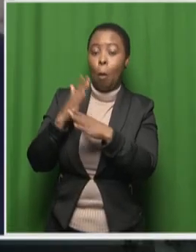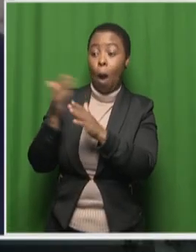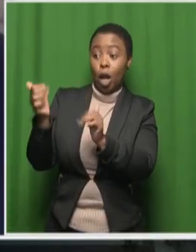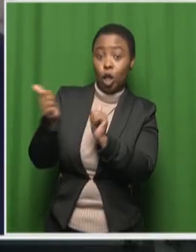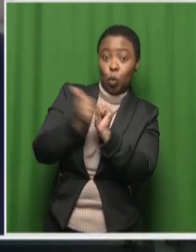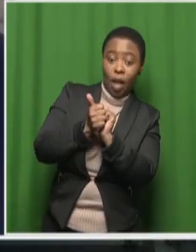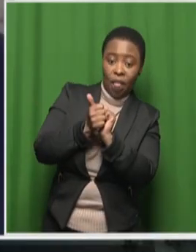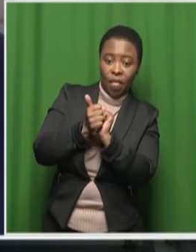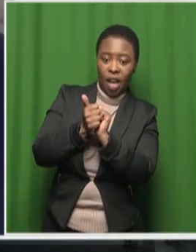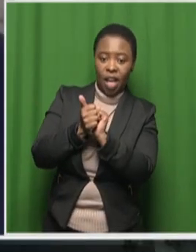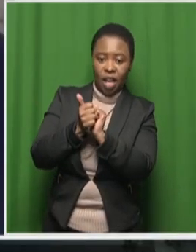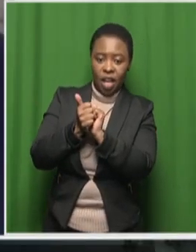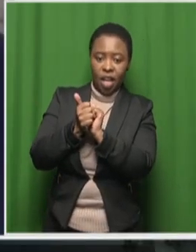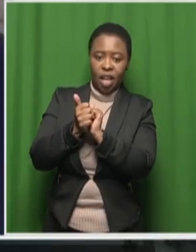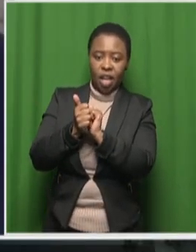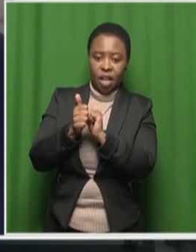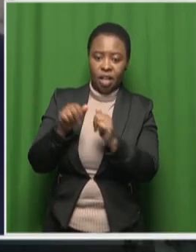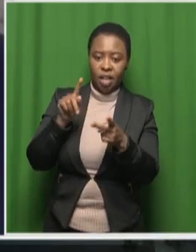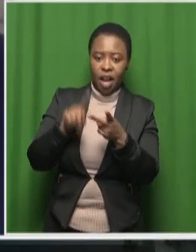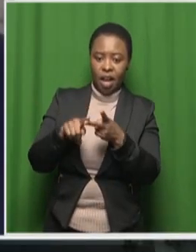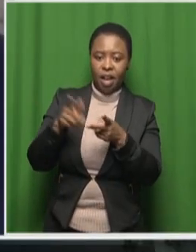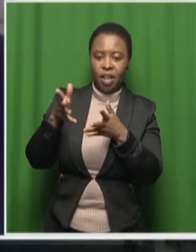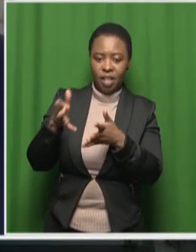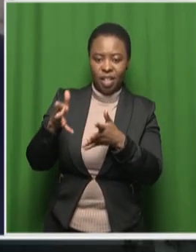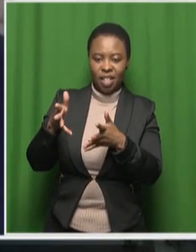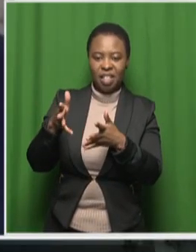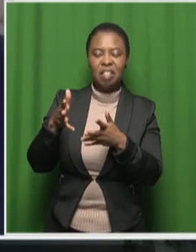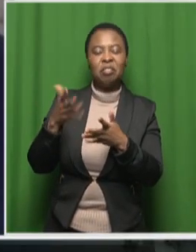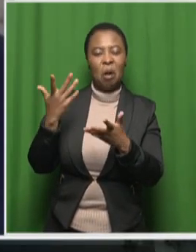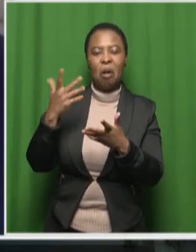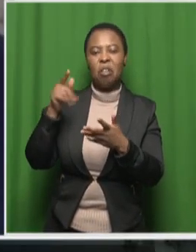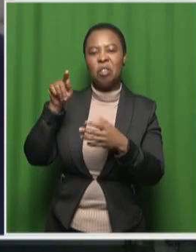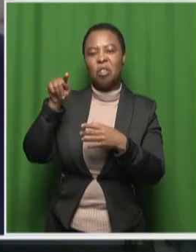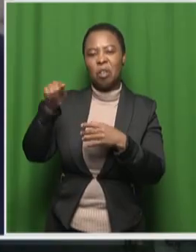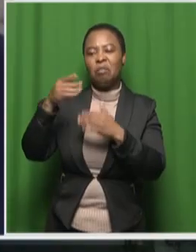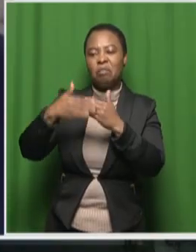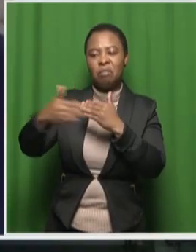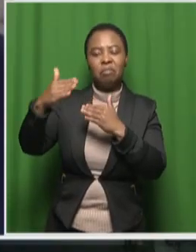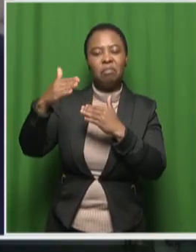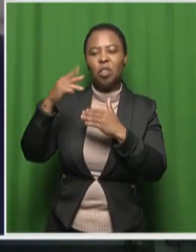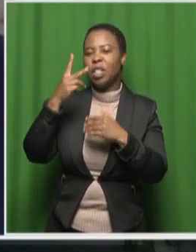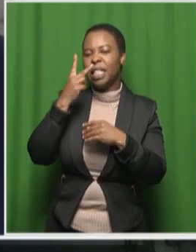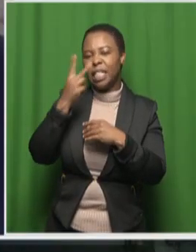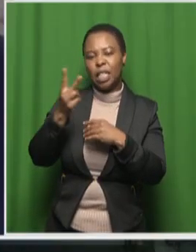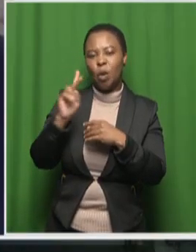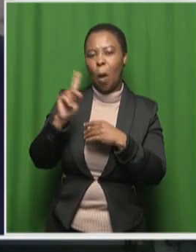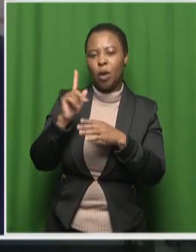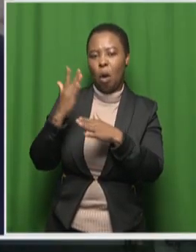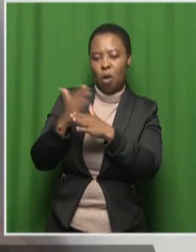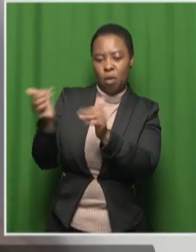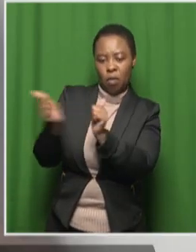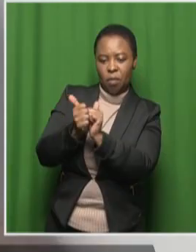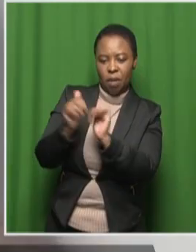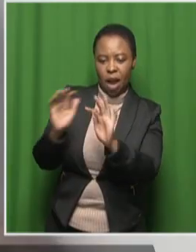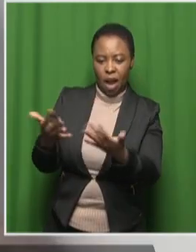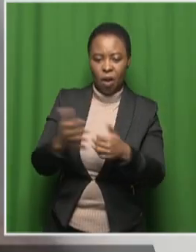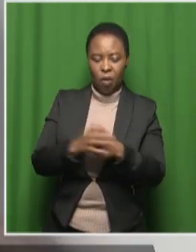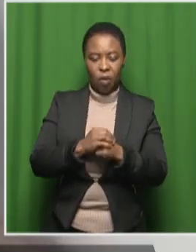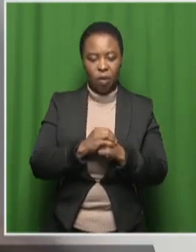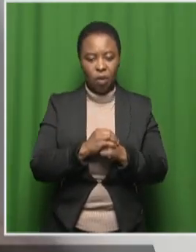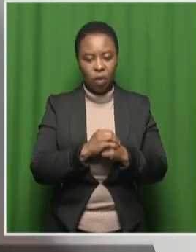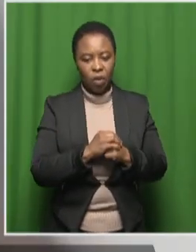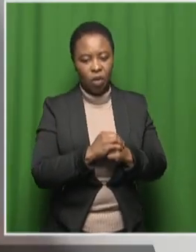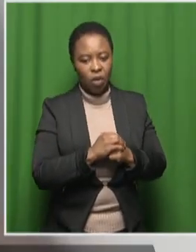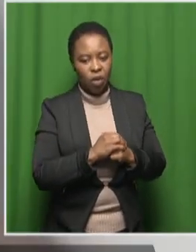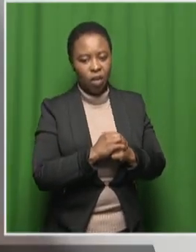it apart from other home decor collections in the market? What have you observed on that front for you? I think this is probably the